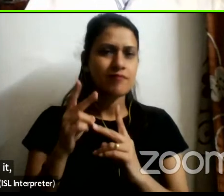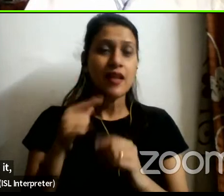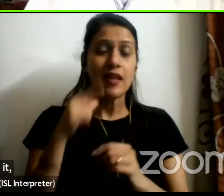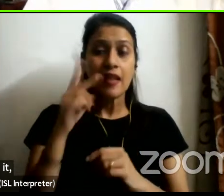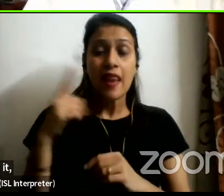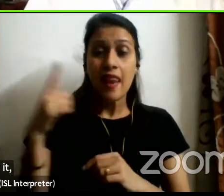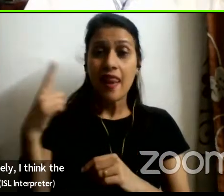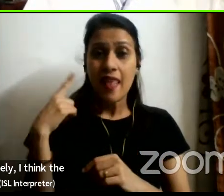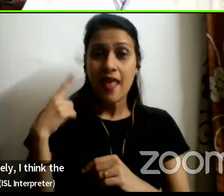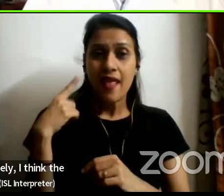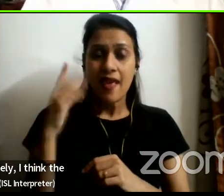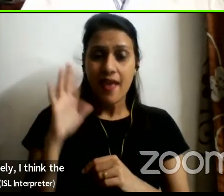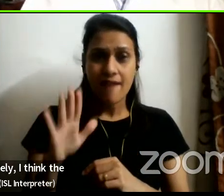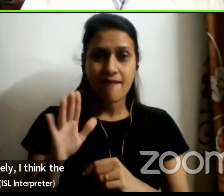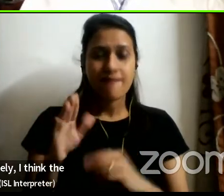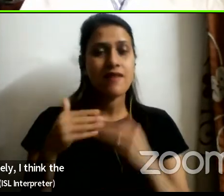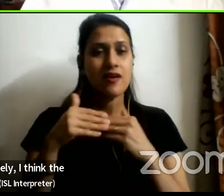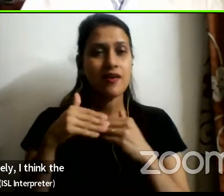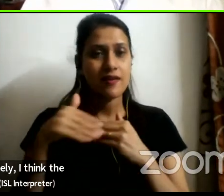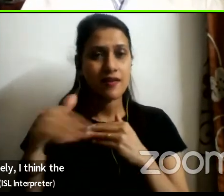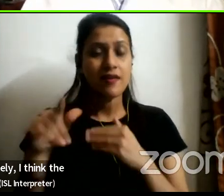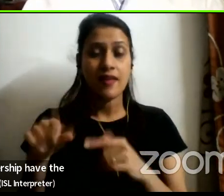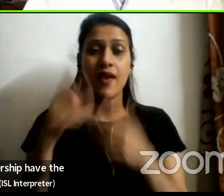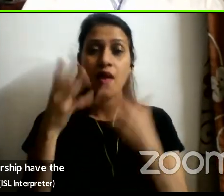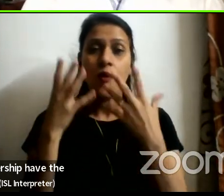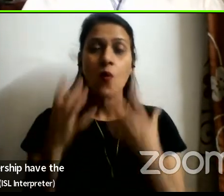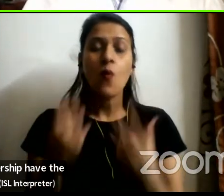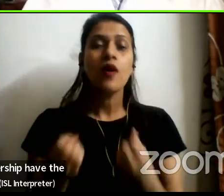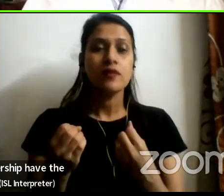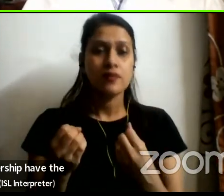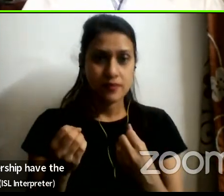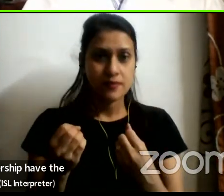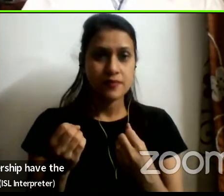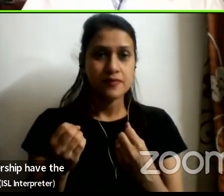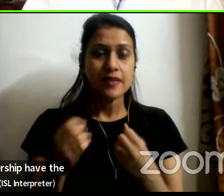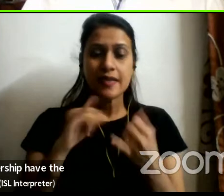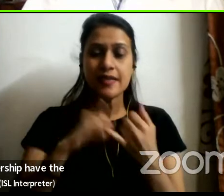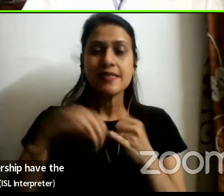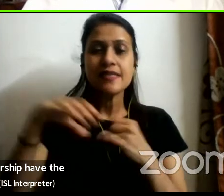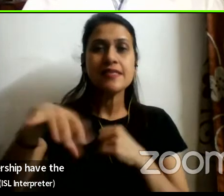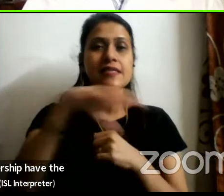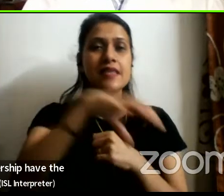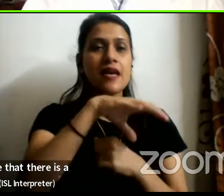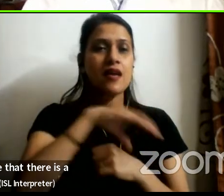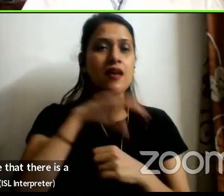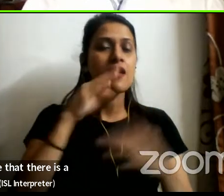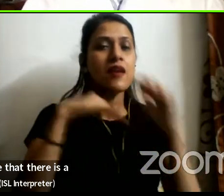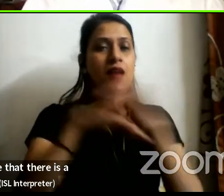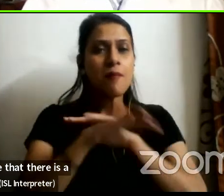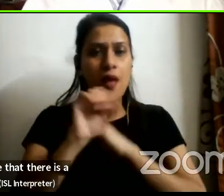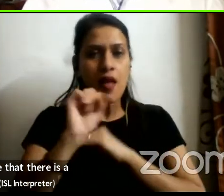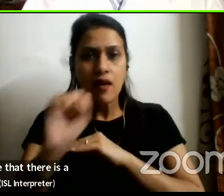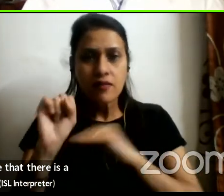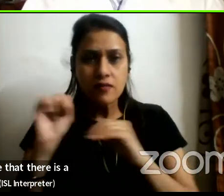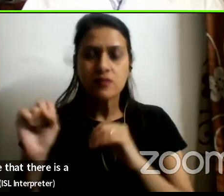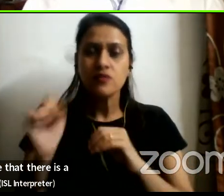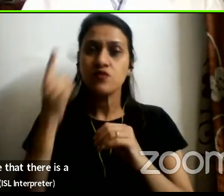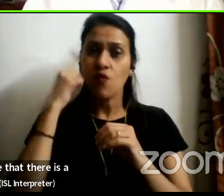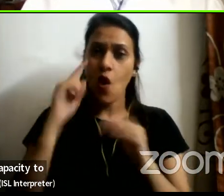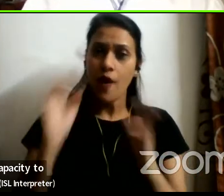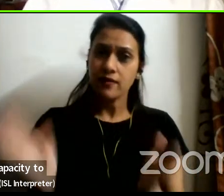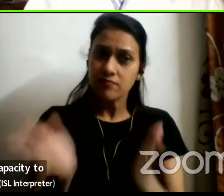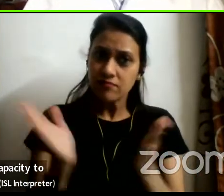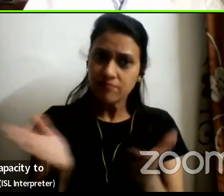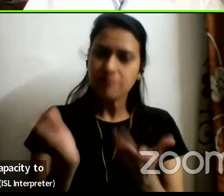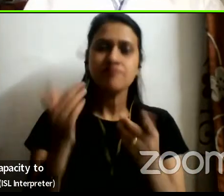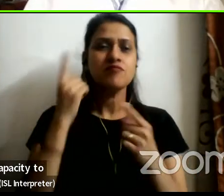leadership had the foresight and they wanted to ensure that there is a state capacity, some internal capacity to appreciate what